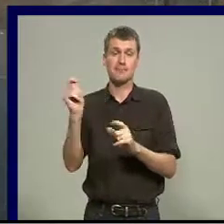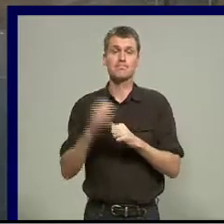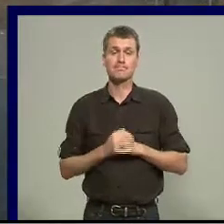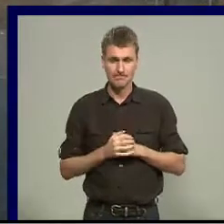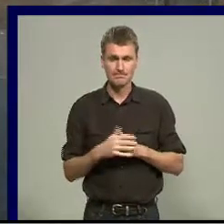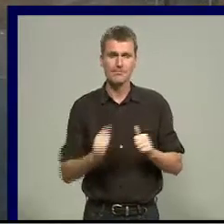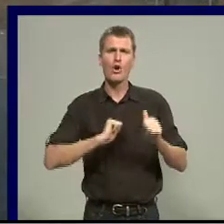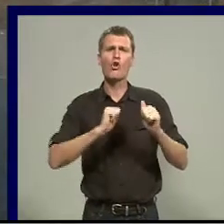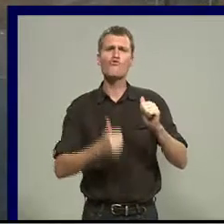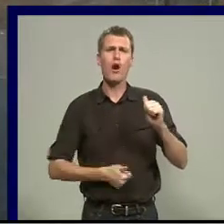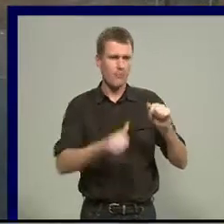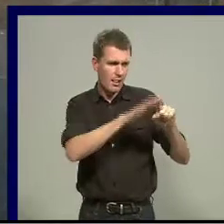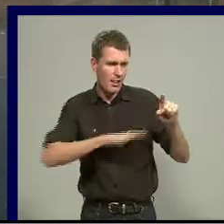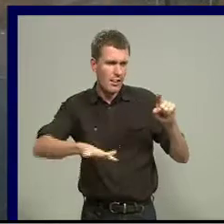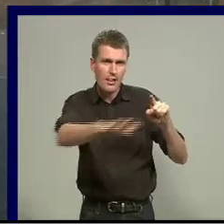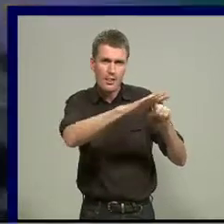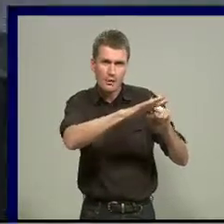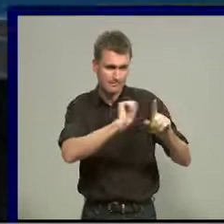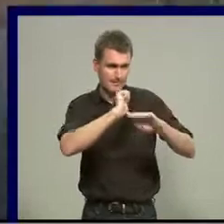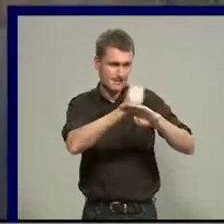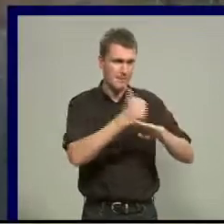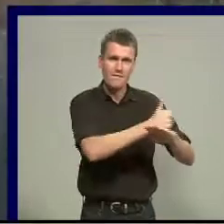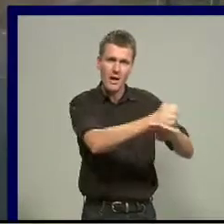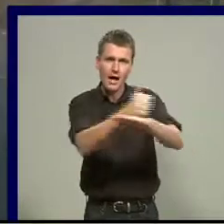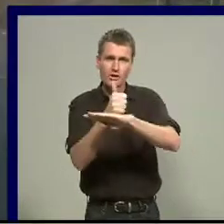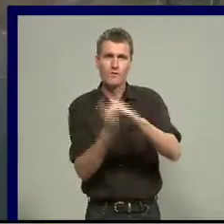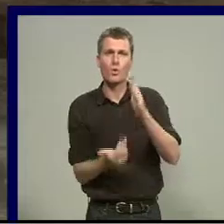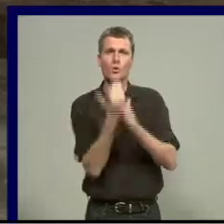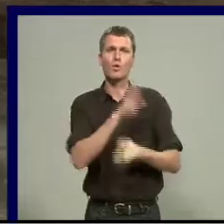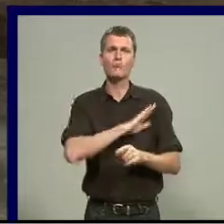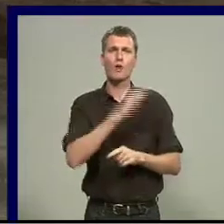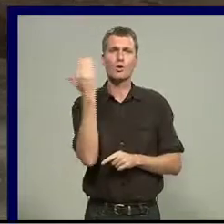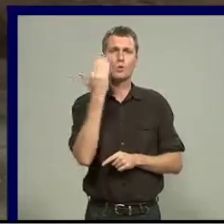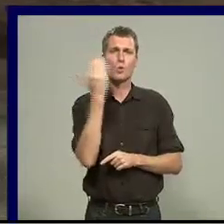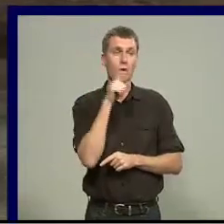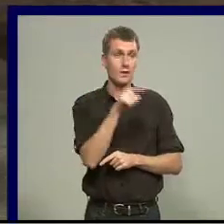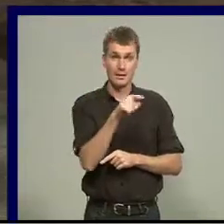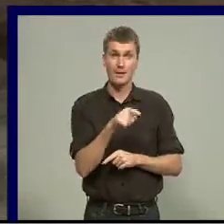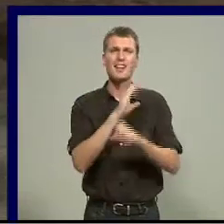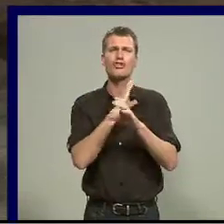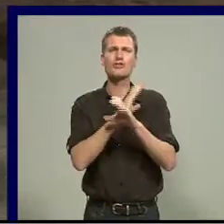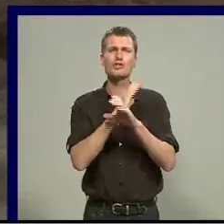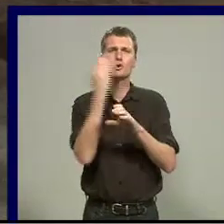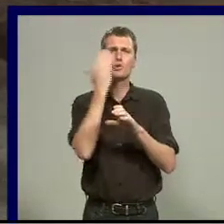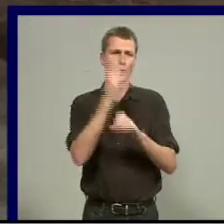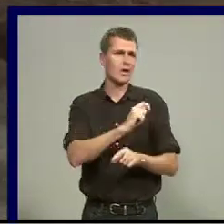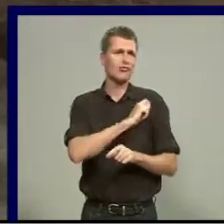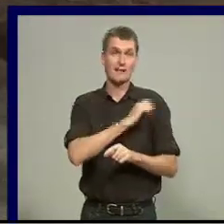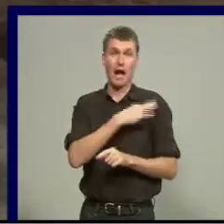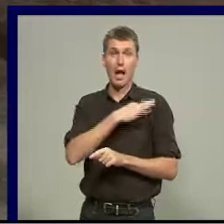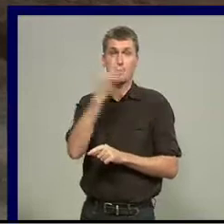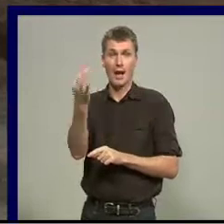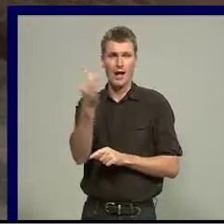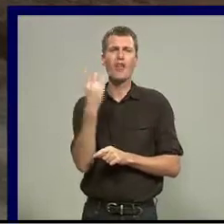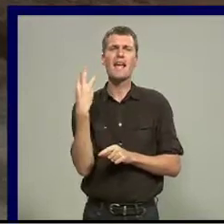township ground, this is the foundations of a brand new primary school. The Christian Schools Trust application for a